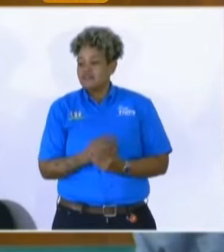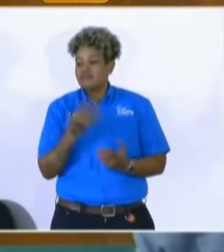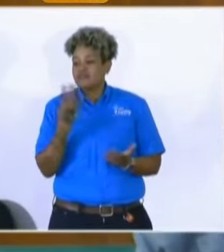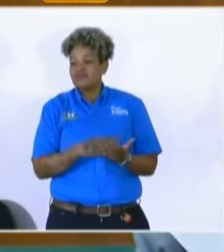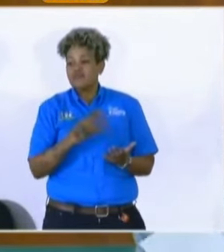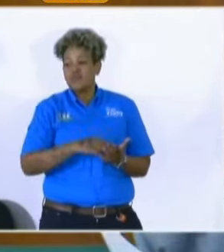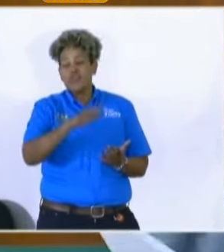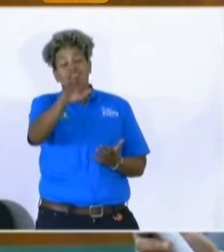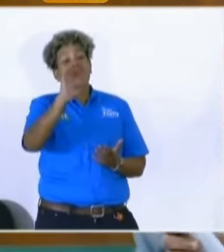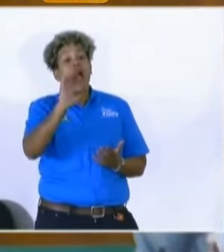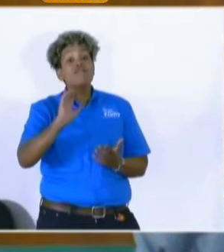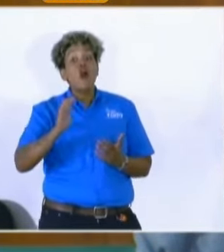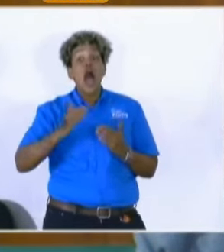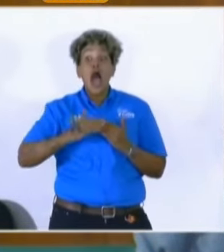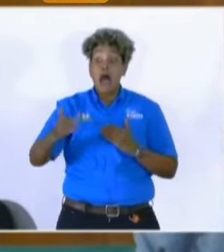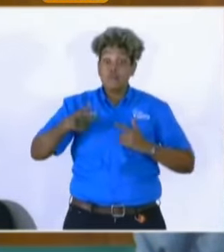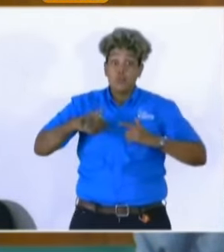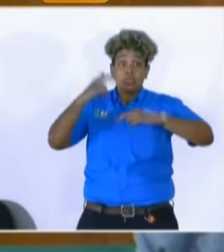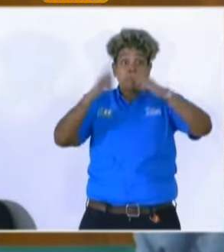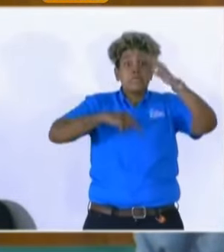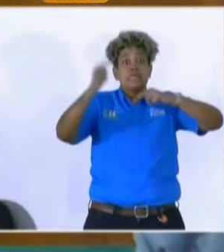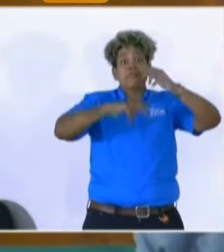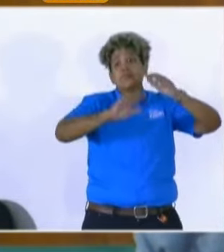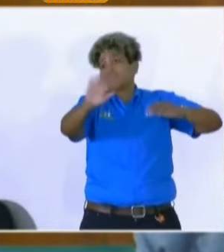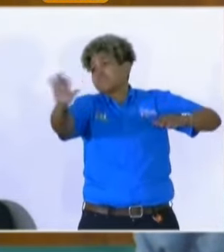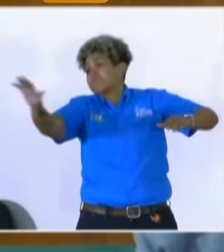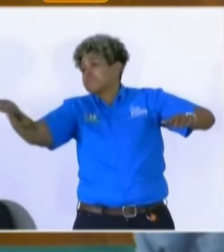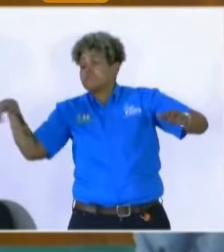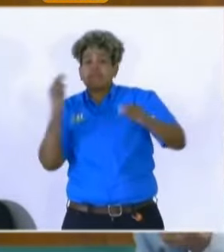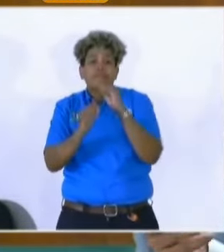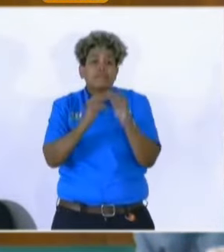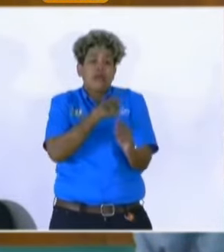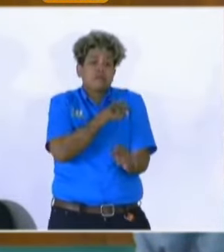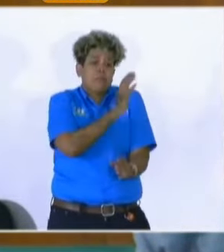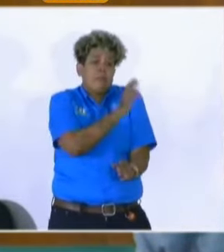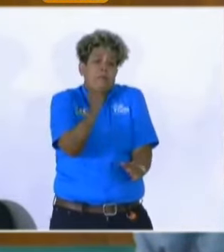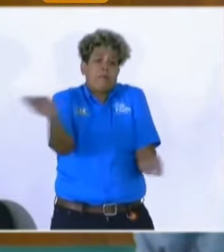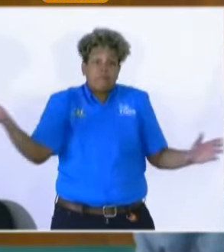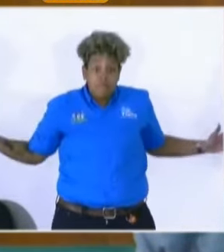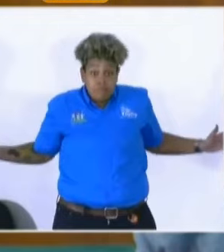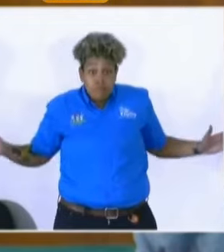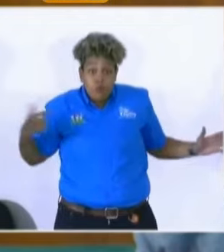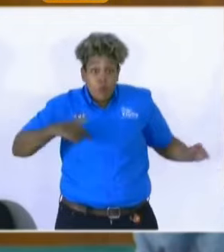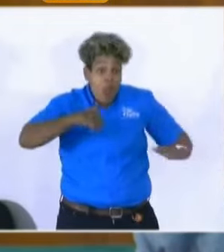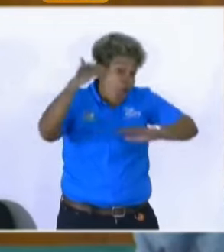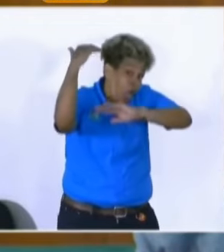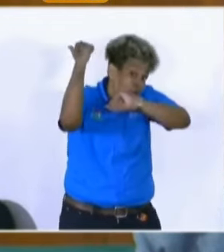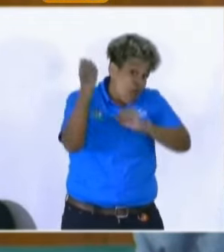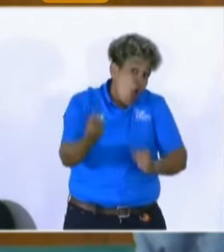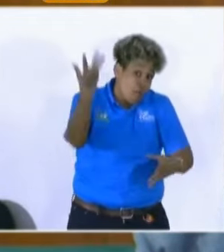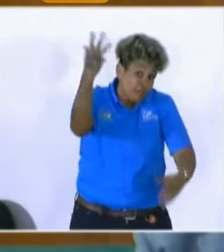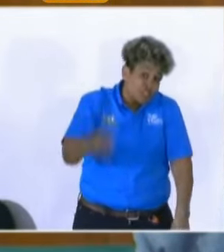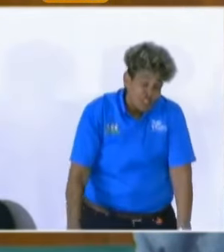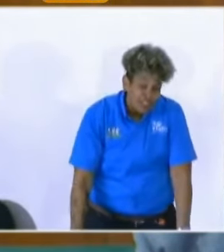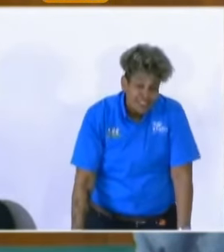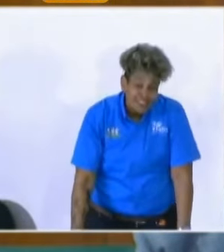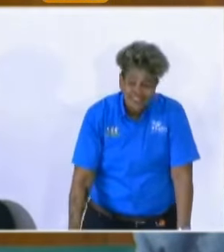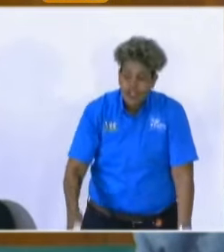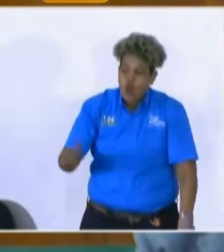4,500. Now, after this build-out takes place, which is happening now, we are expected to have just